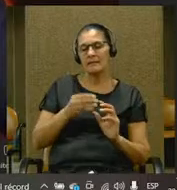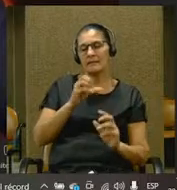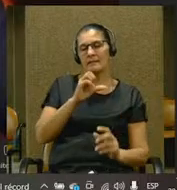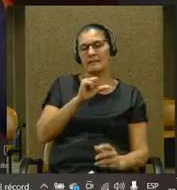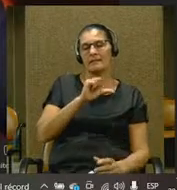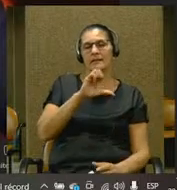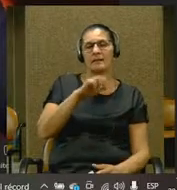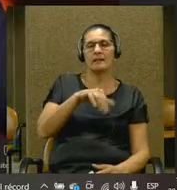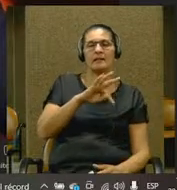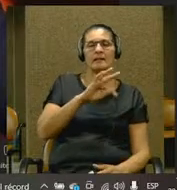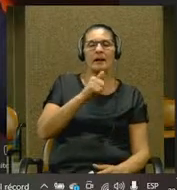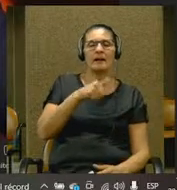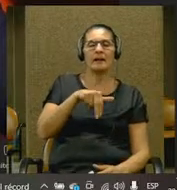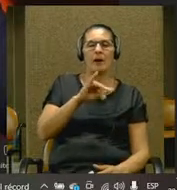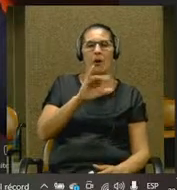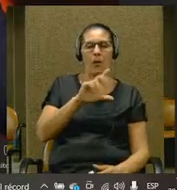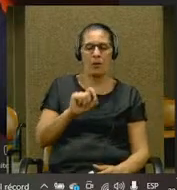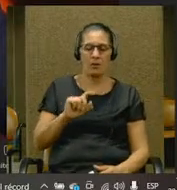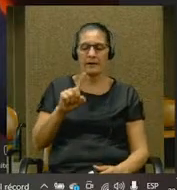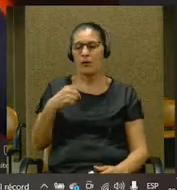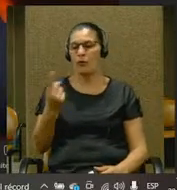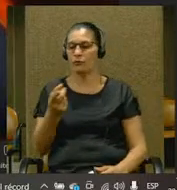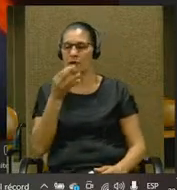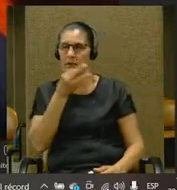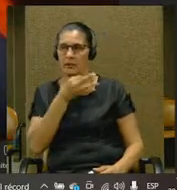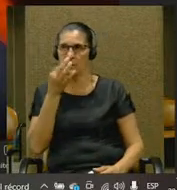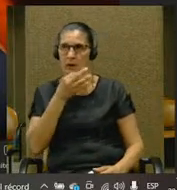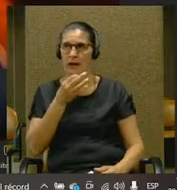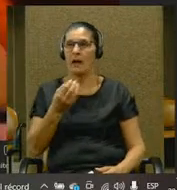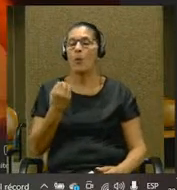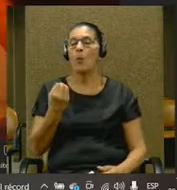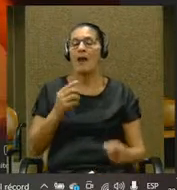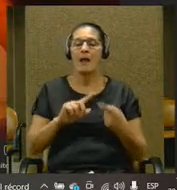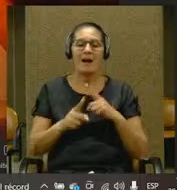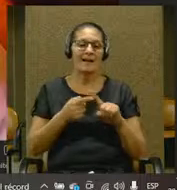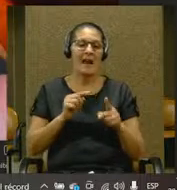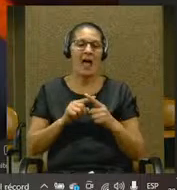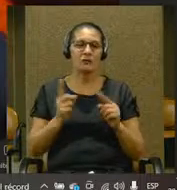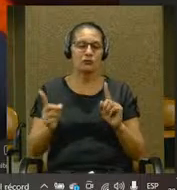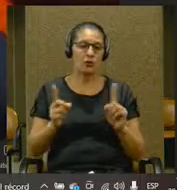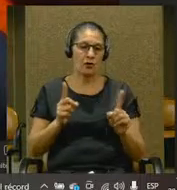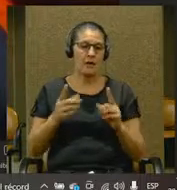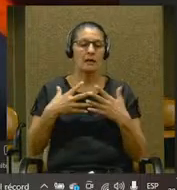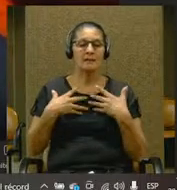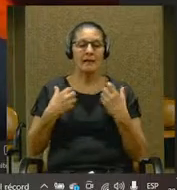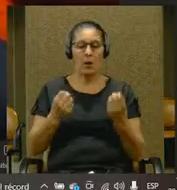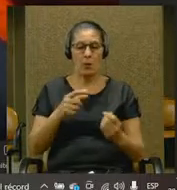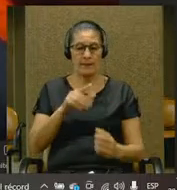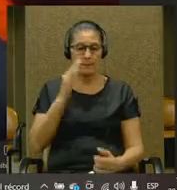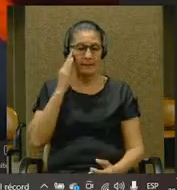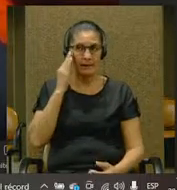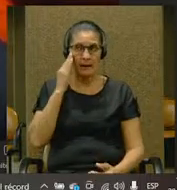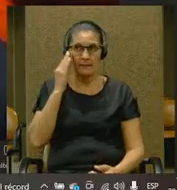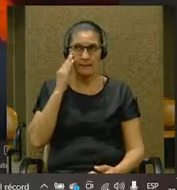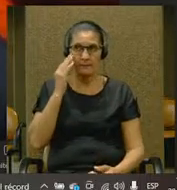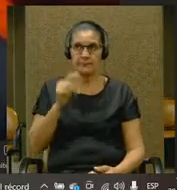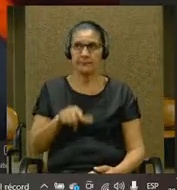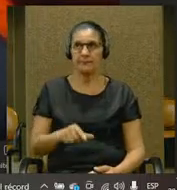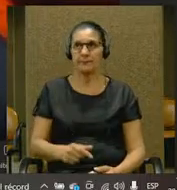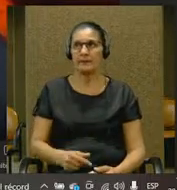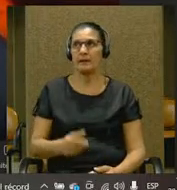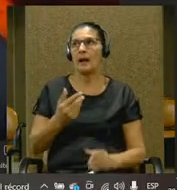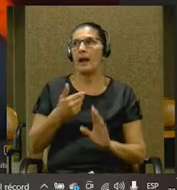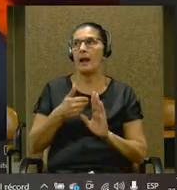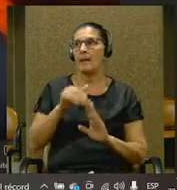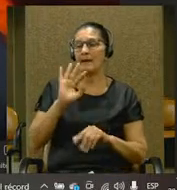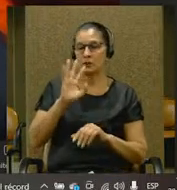is a relationship between mental health and the consumption of fentanyl? I think the thing to keep in mind is most of the people who